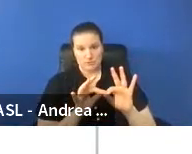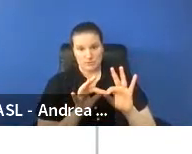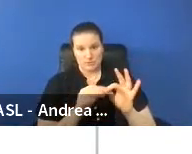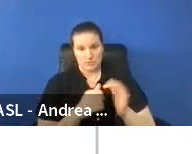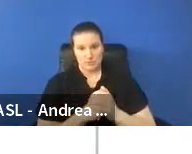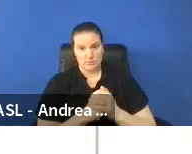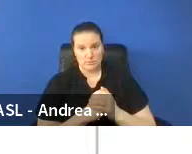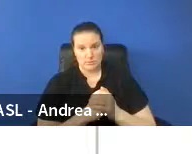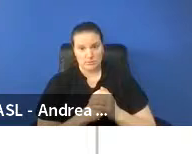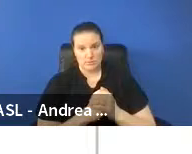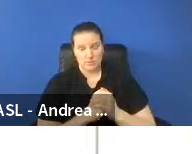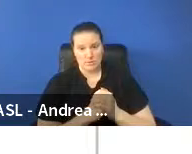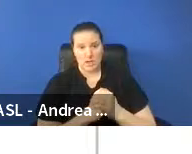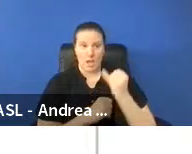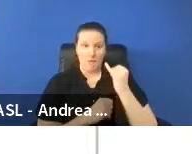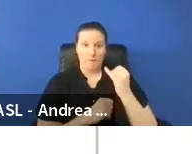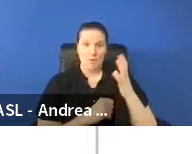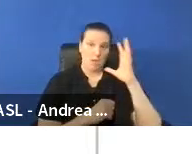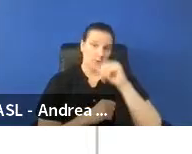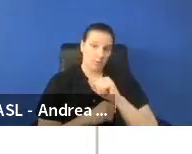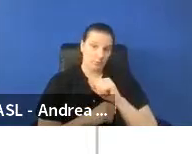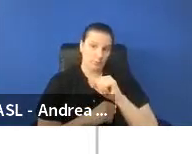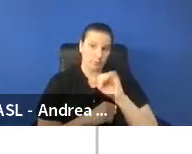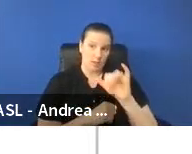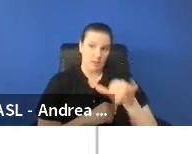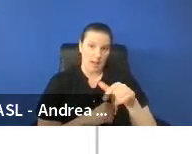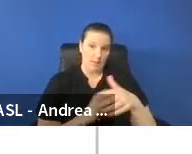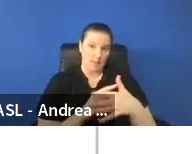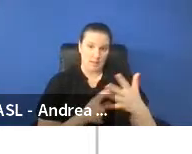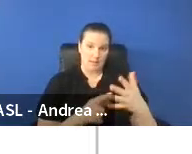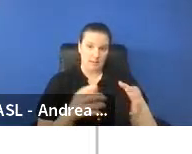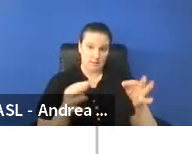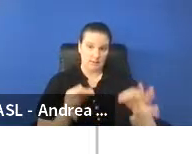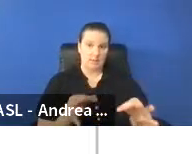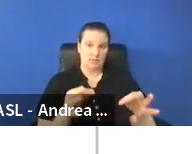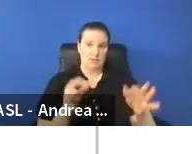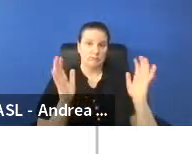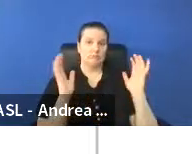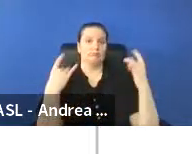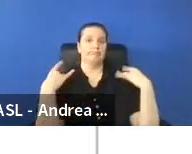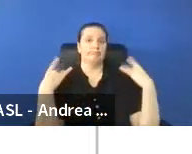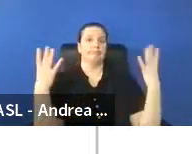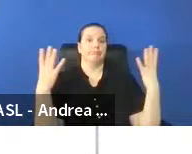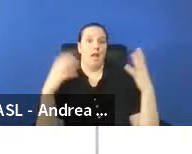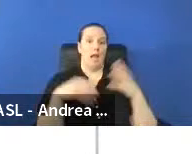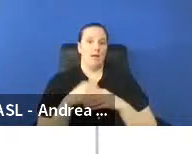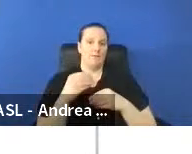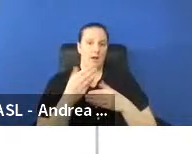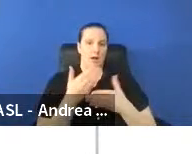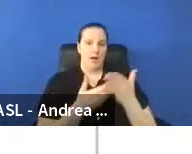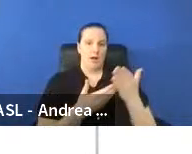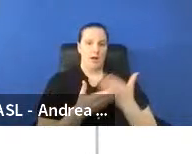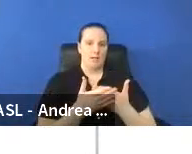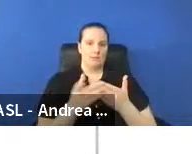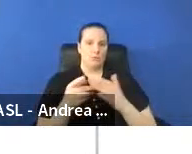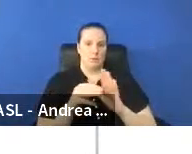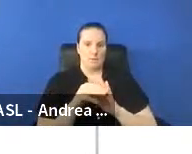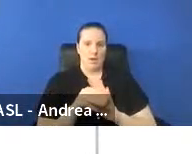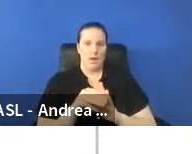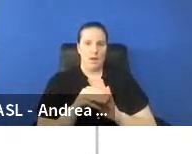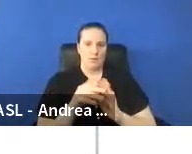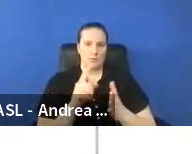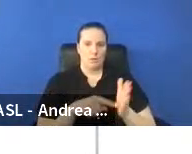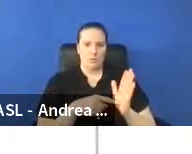if we're under the assumption that these decisions are out of our hands, then you're modeling what you're